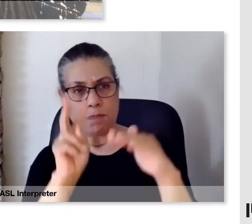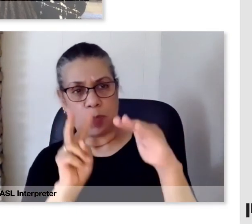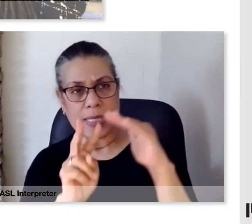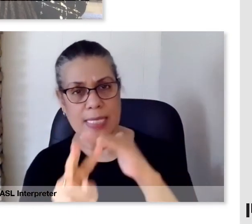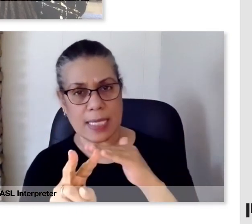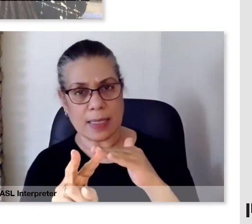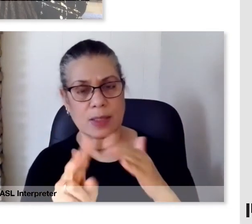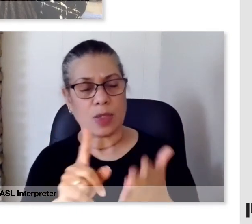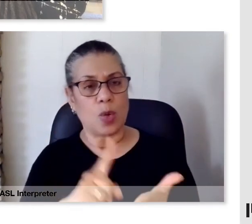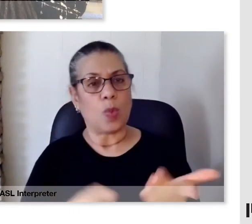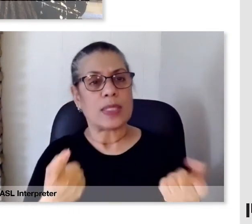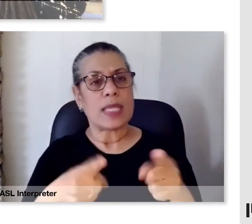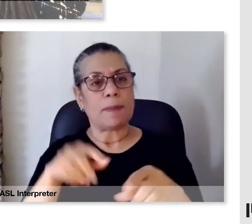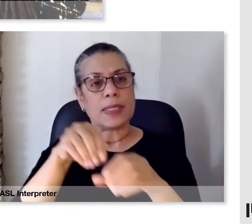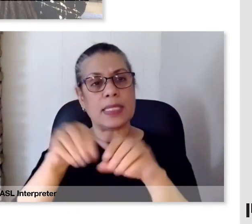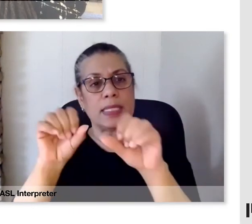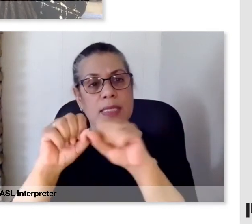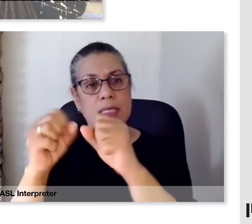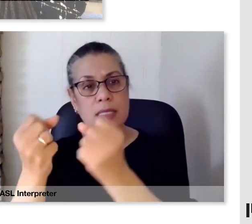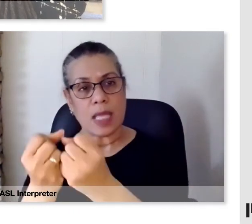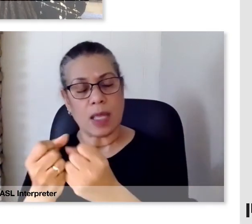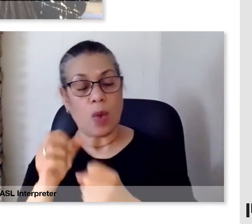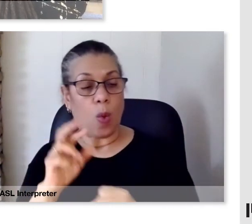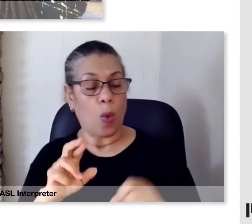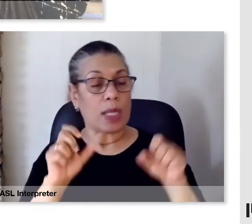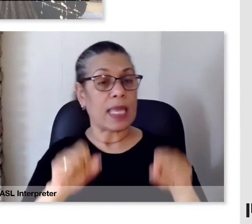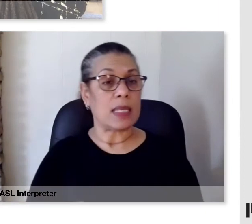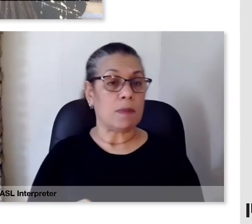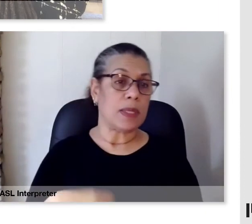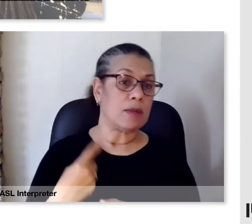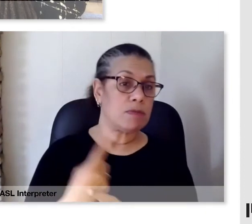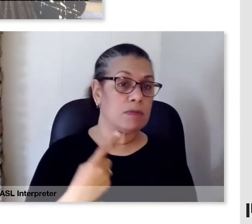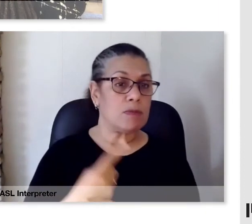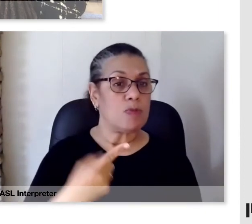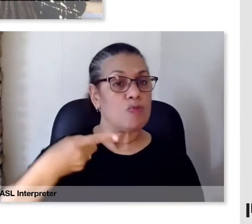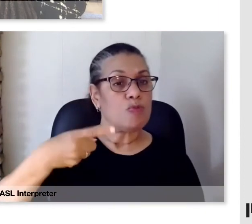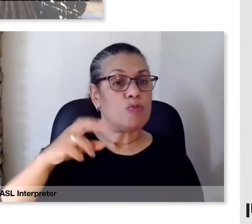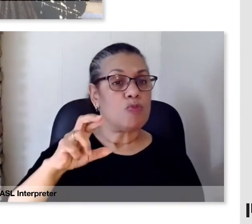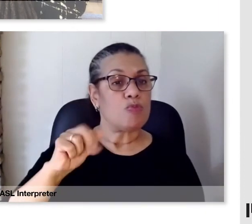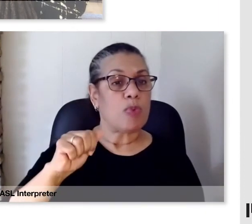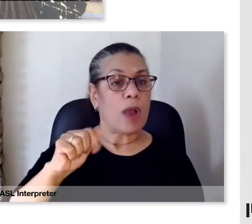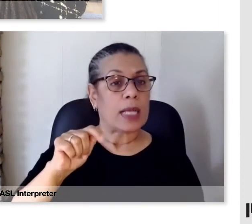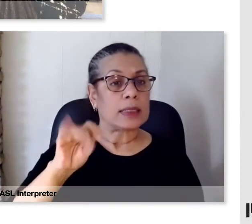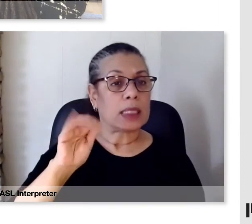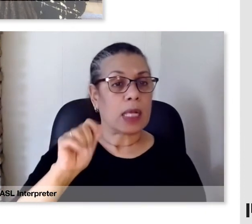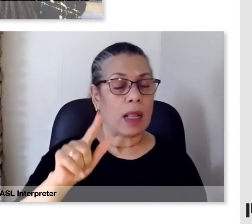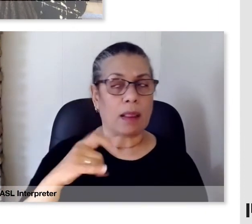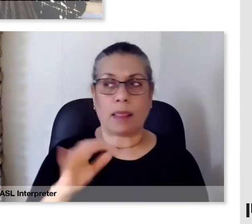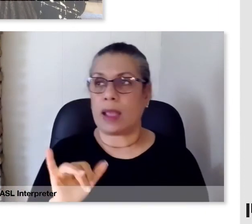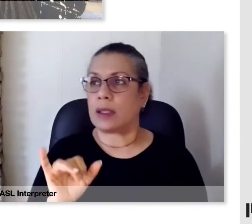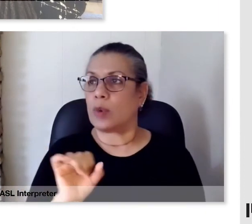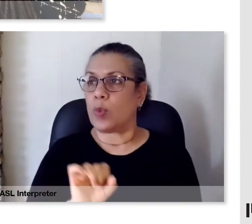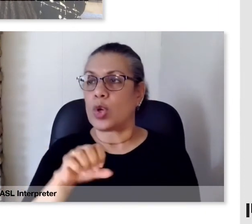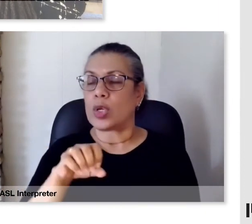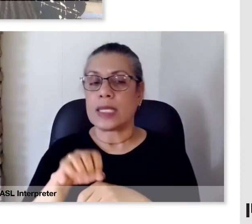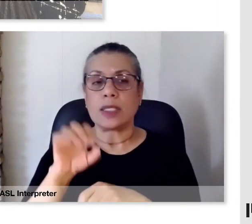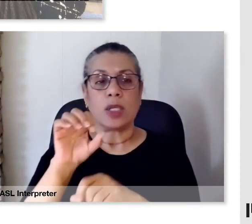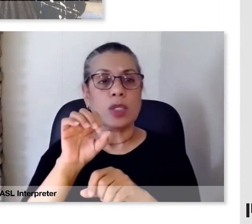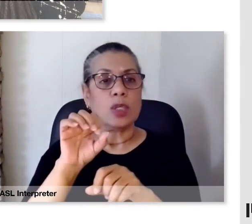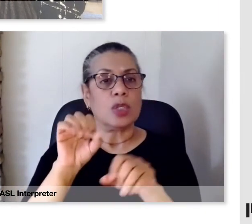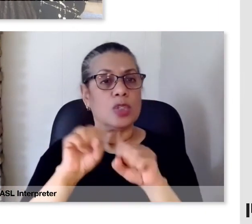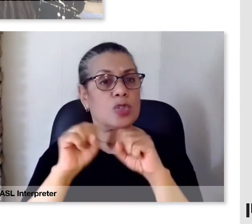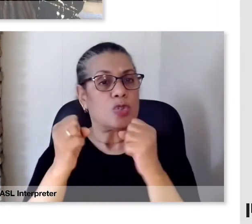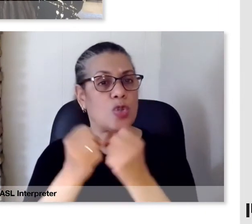within society? Or can it even be used practical? And can you, this is, you know, maybe more like some of the work in the social sciences, can you demonstrate that